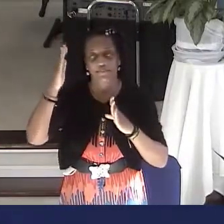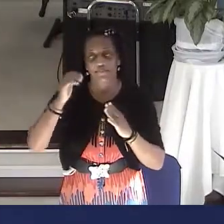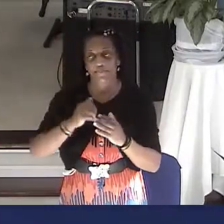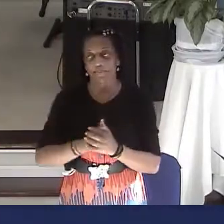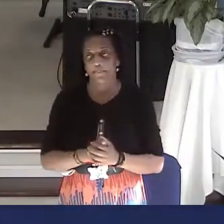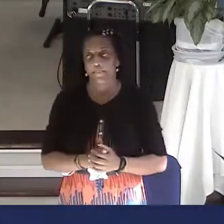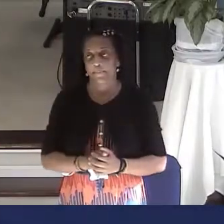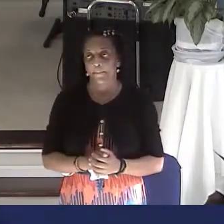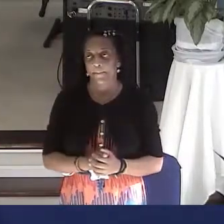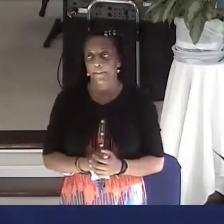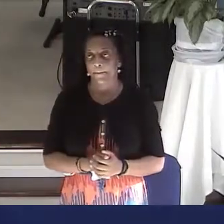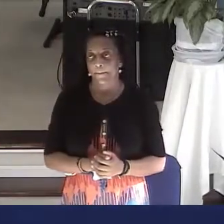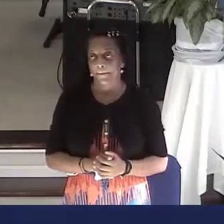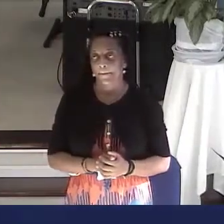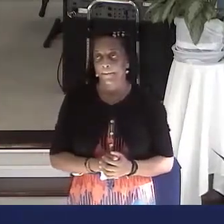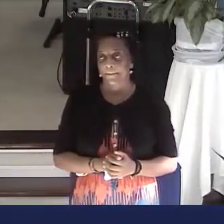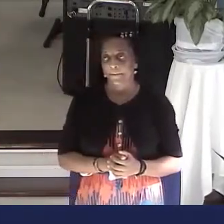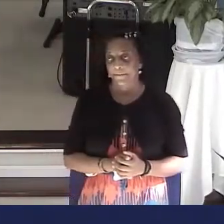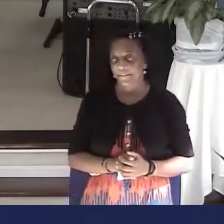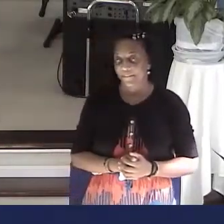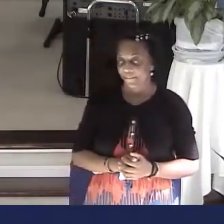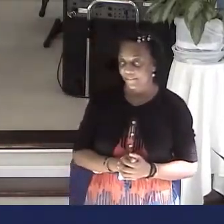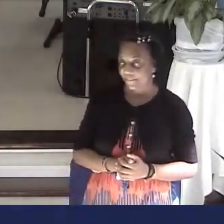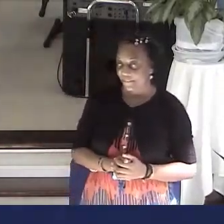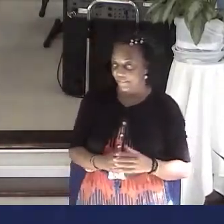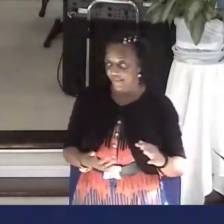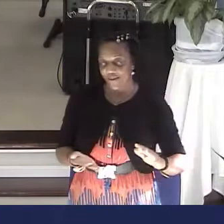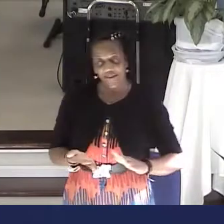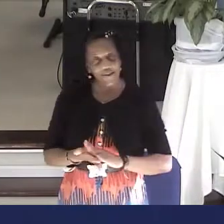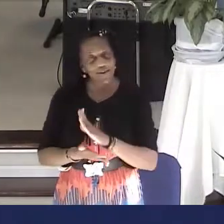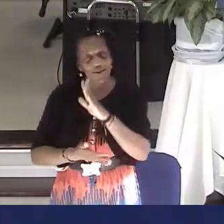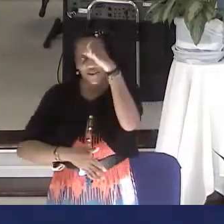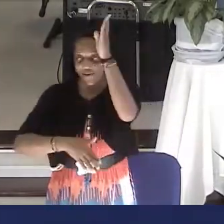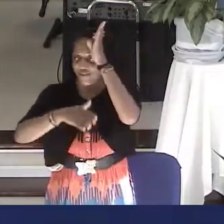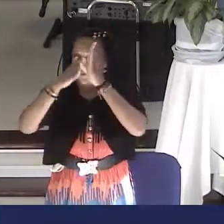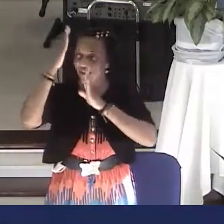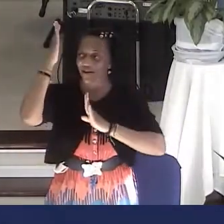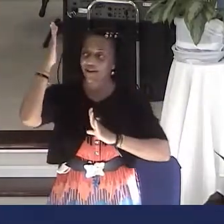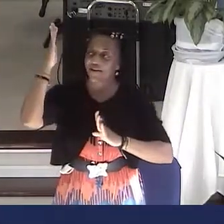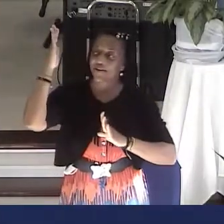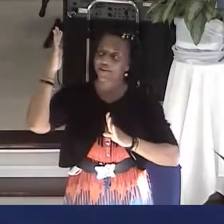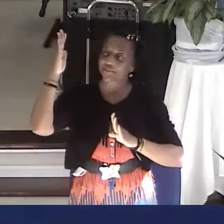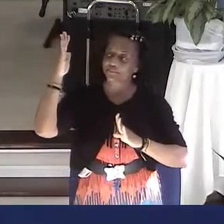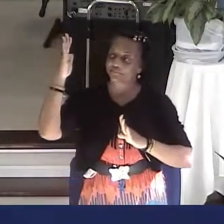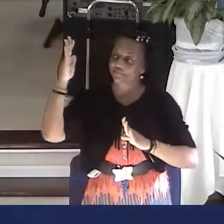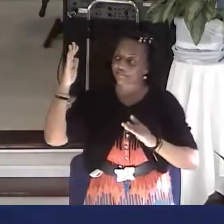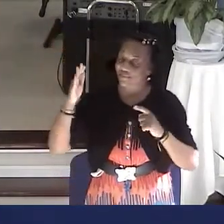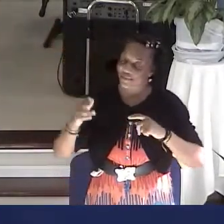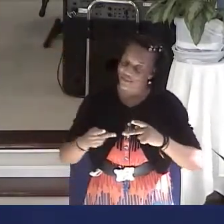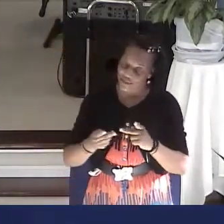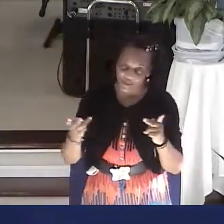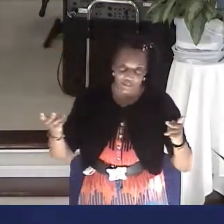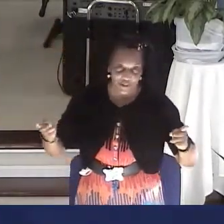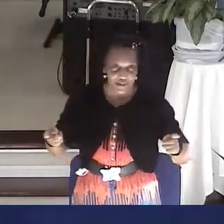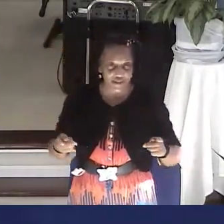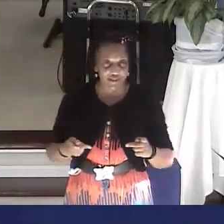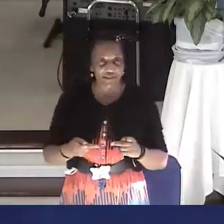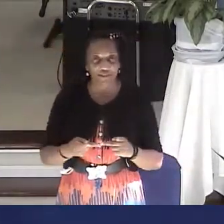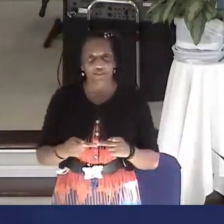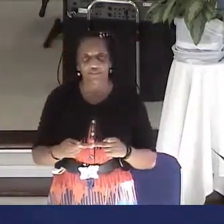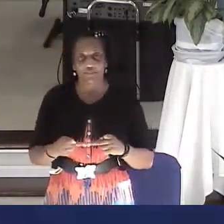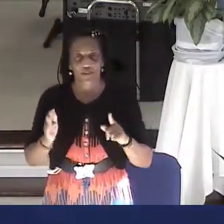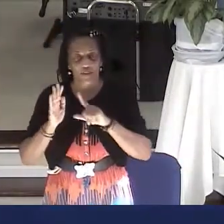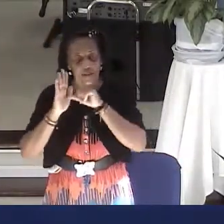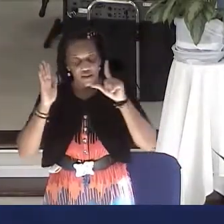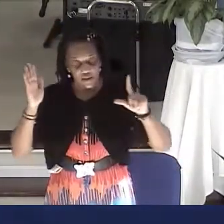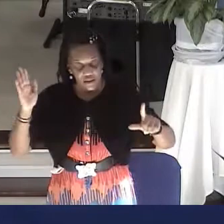Hey. Oh, glory to God. Glory to God in this place. Lord, we ask that you take over,